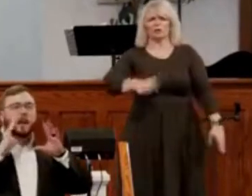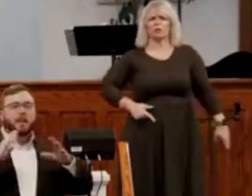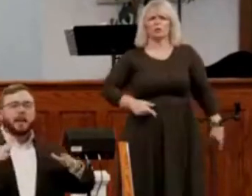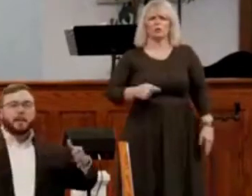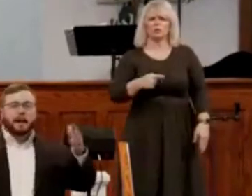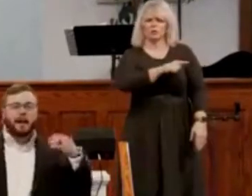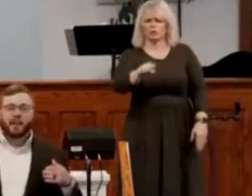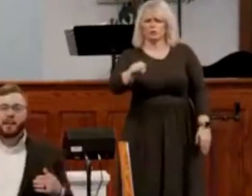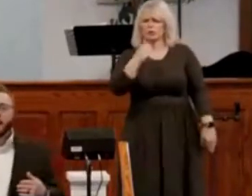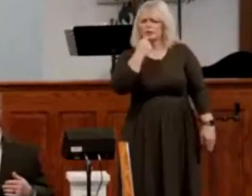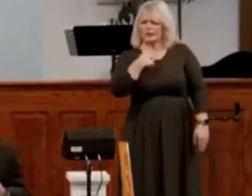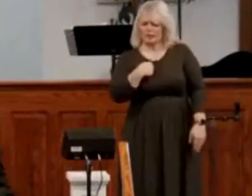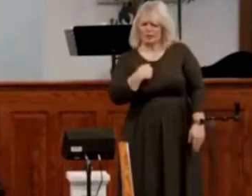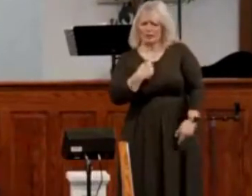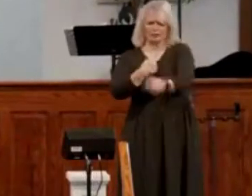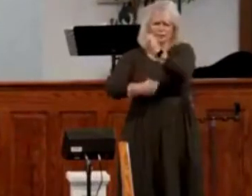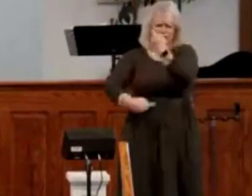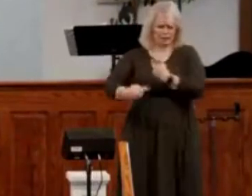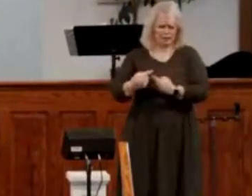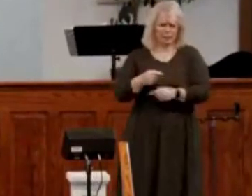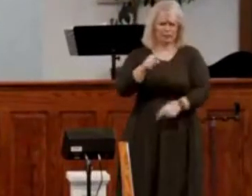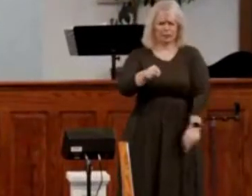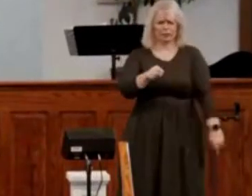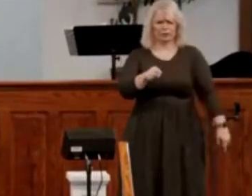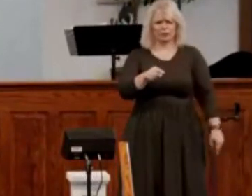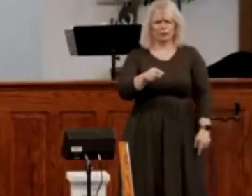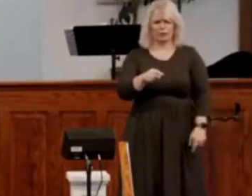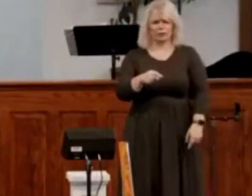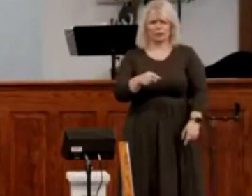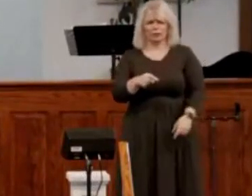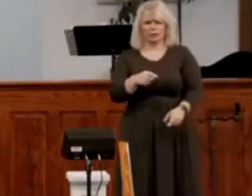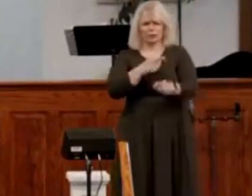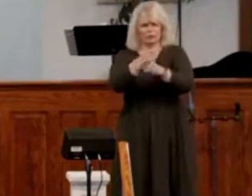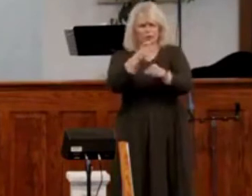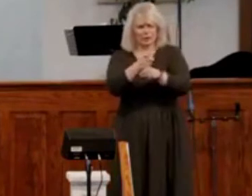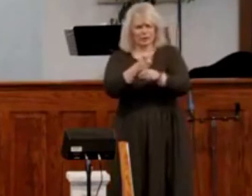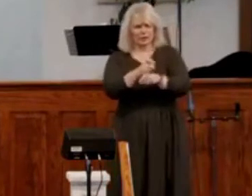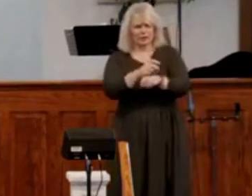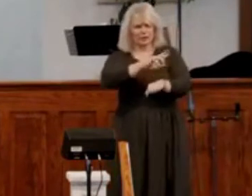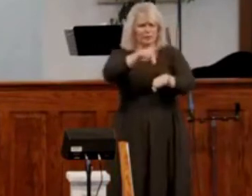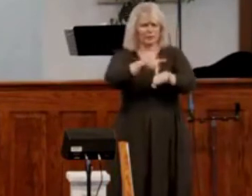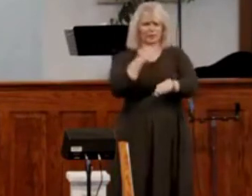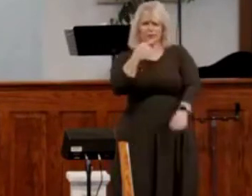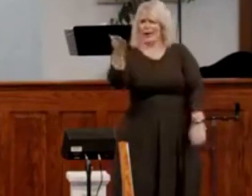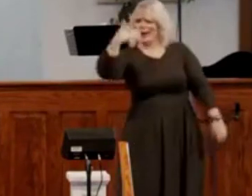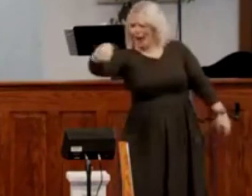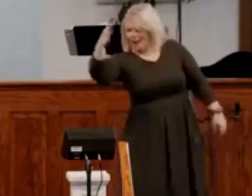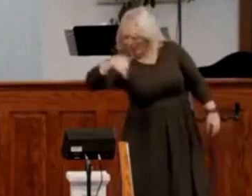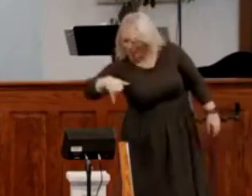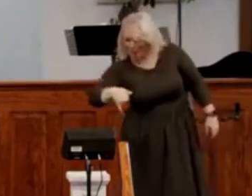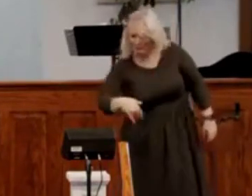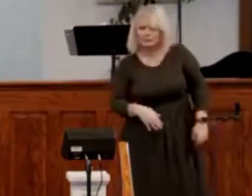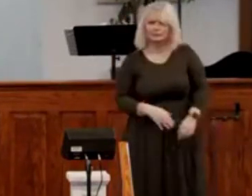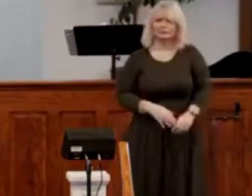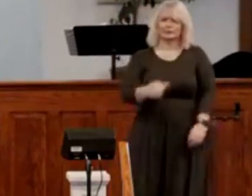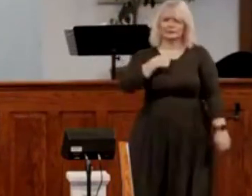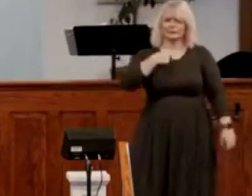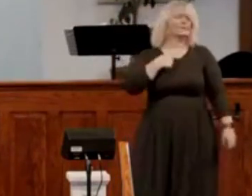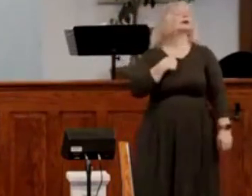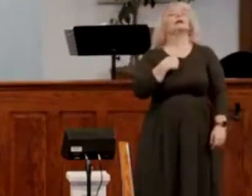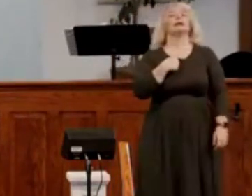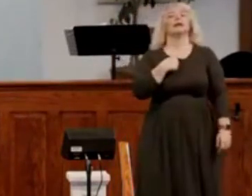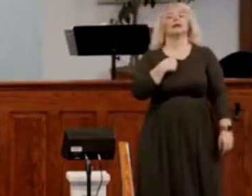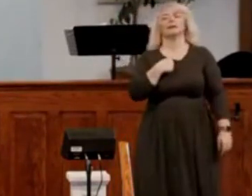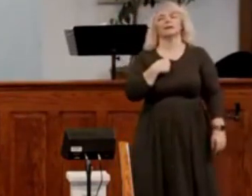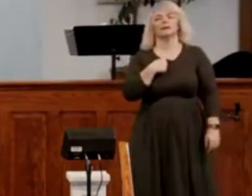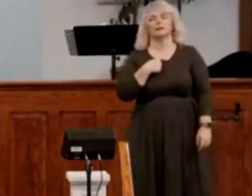you, tell me to come out. Now, if you were a ghost or you were playing a trick on Peter, wouldn't you have been like, come on, Peter? So if that was me, I would have been